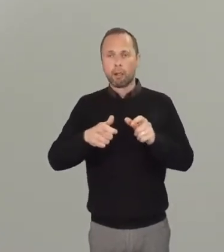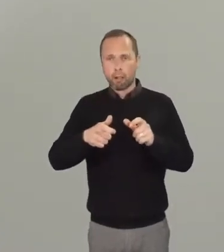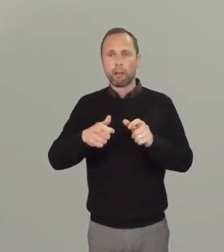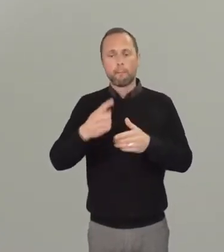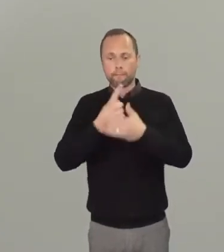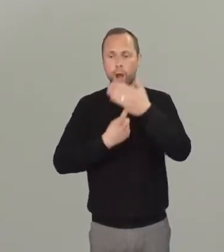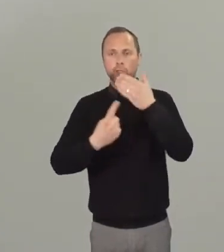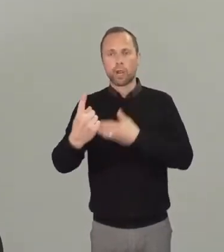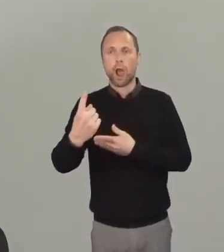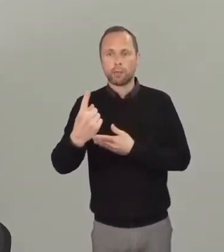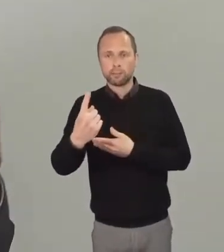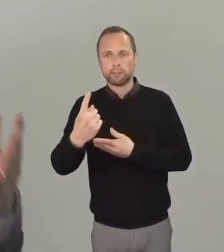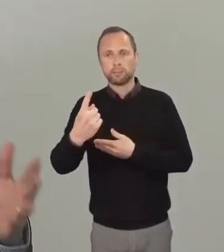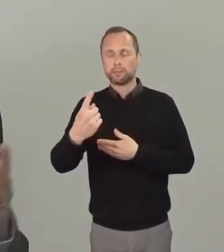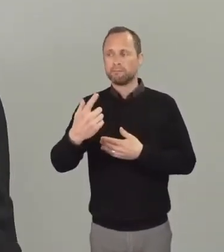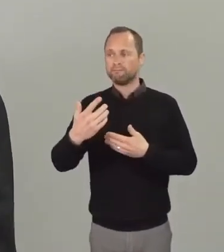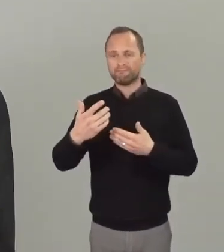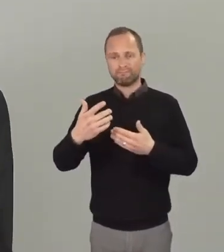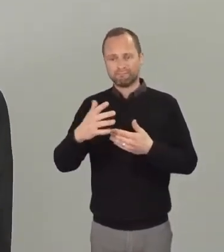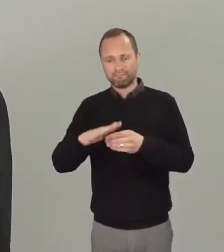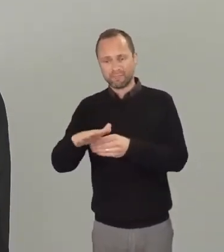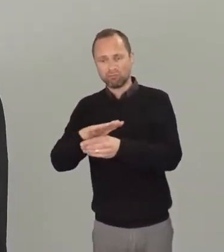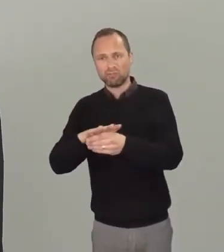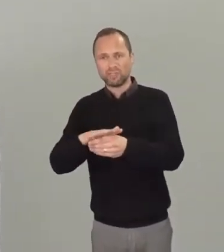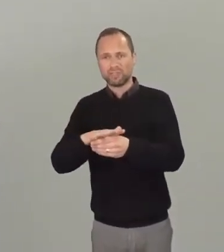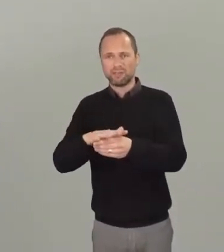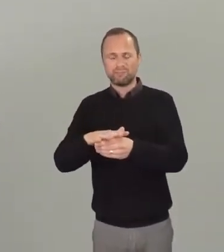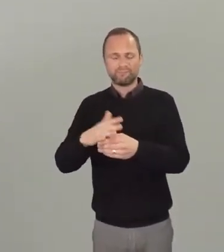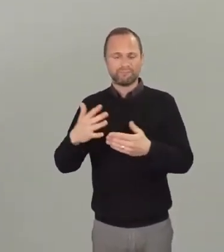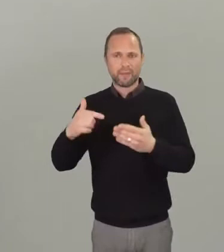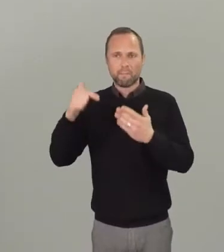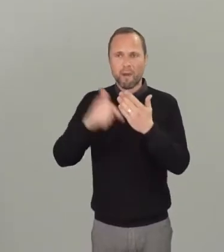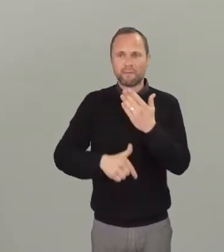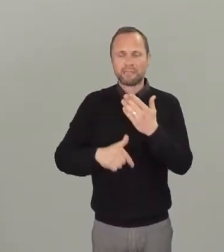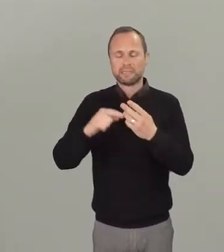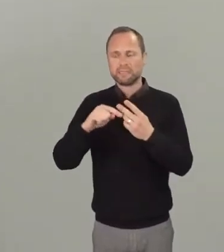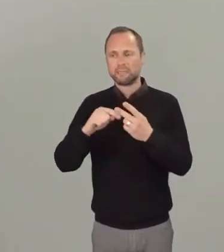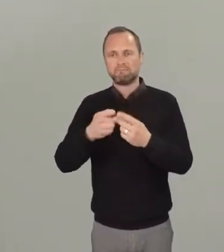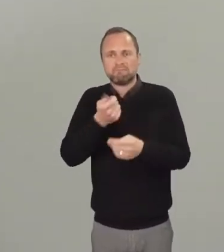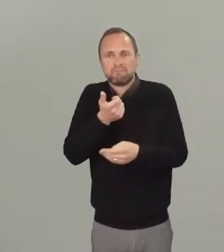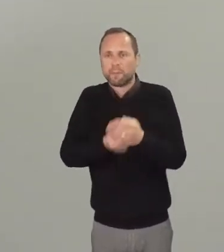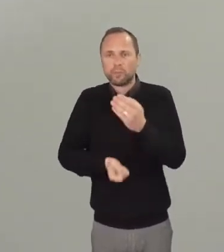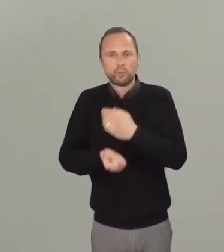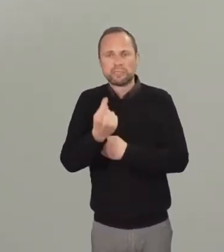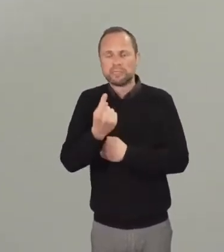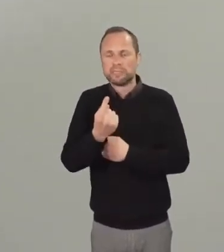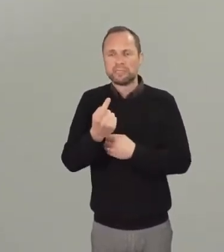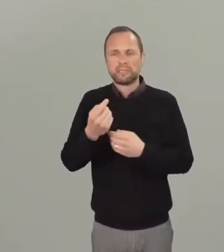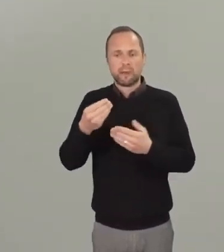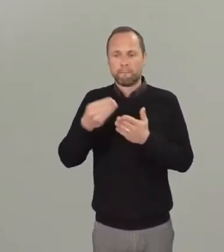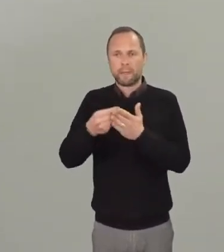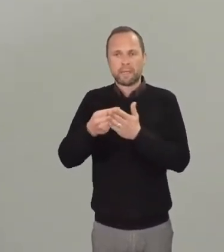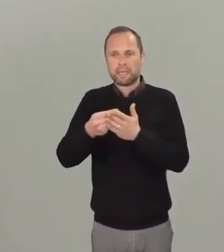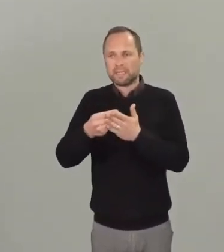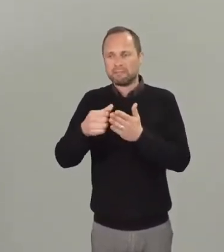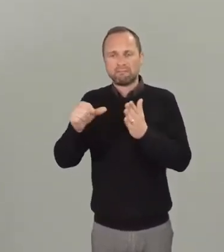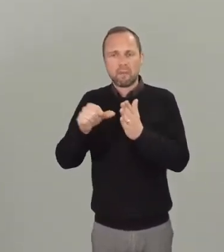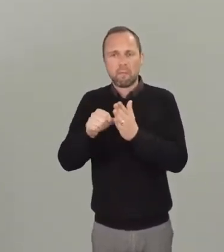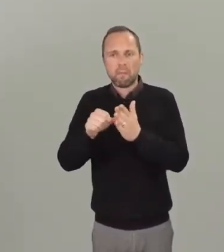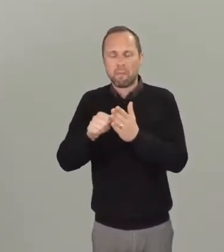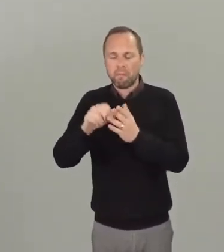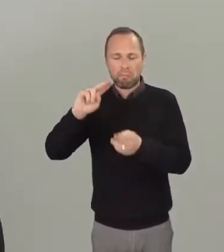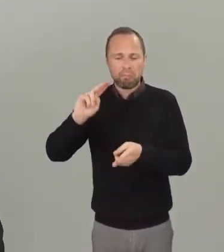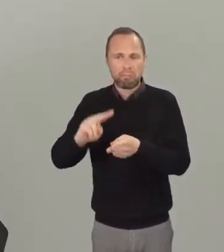marginalized countries, those facing poverty of opportunity, money, stability, and